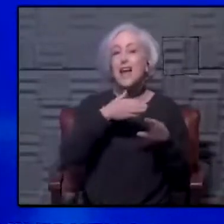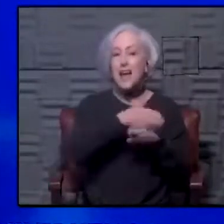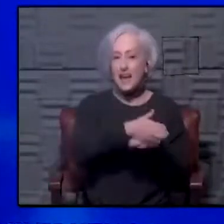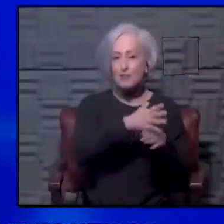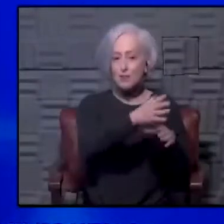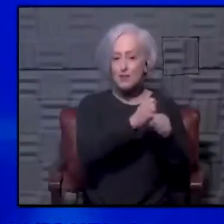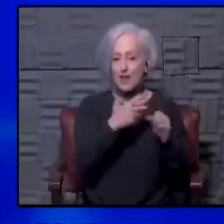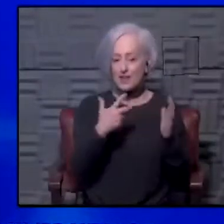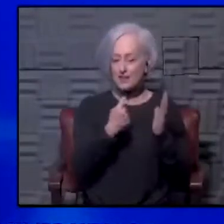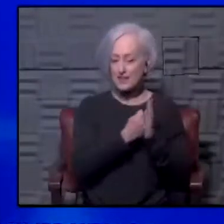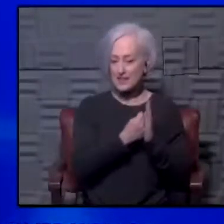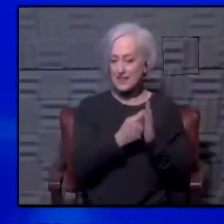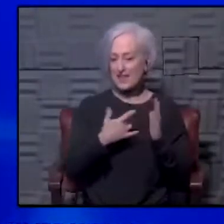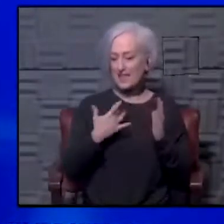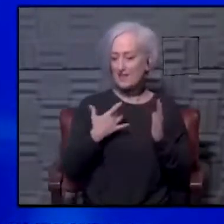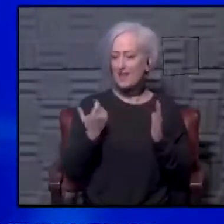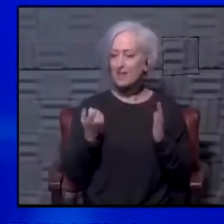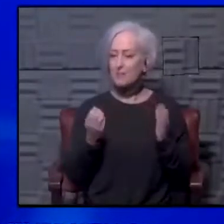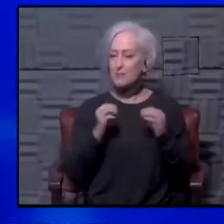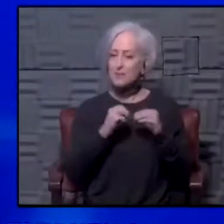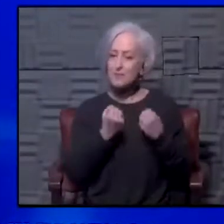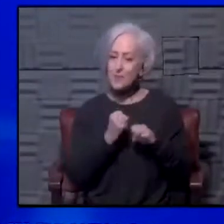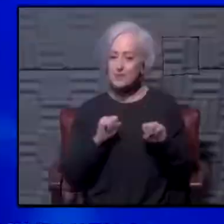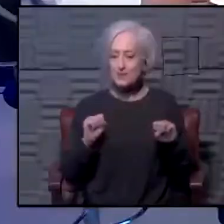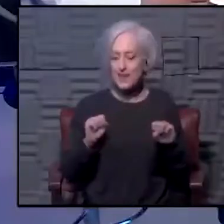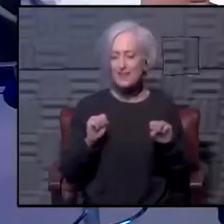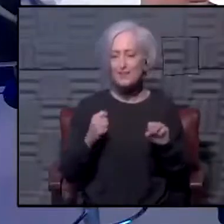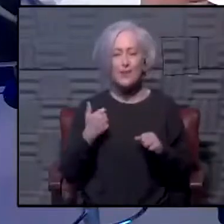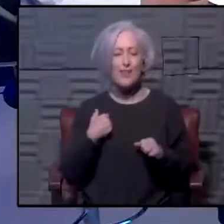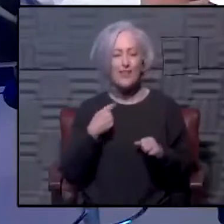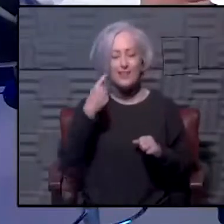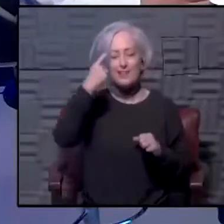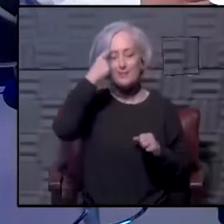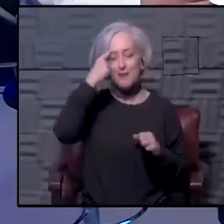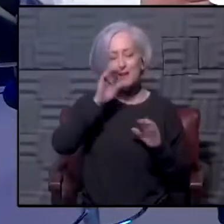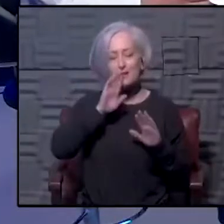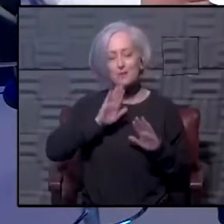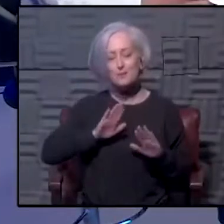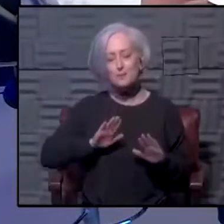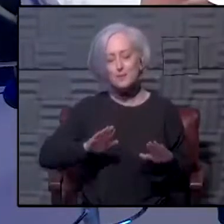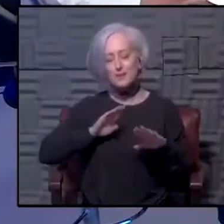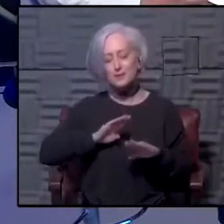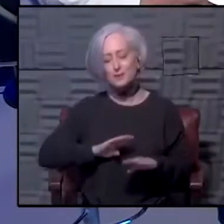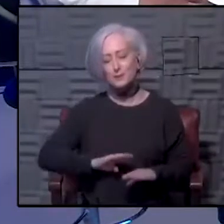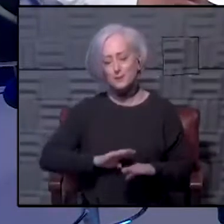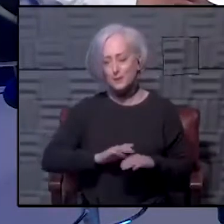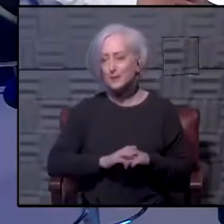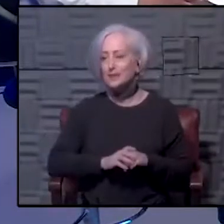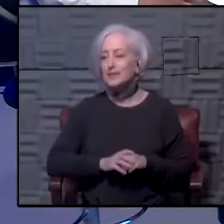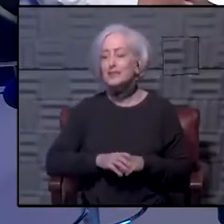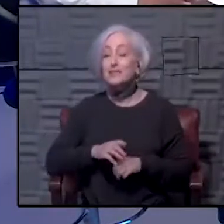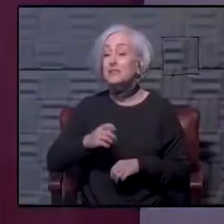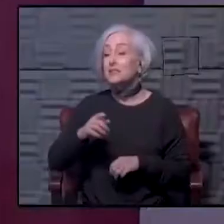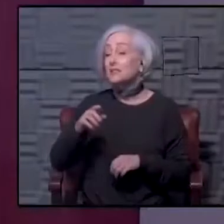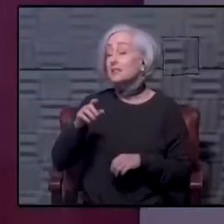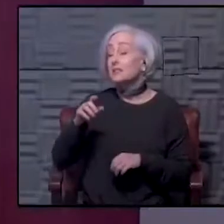safer. So I do think that there's a peace of mind that comes with it. That's part of Yeah, it. I think we just have to be really careful with what does that